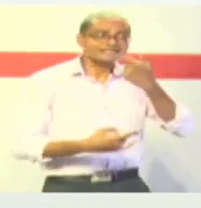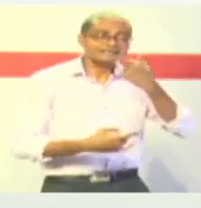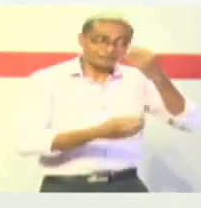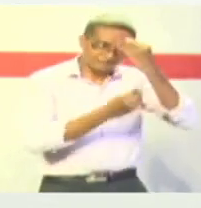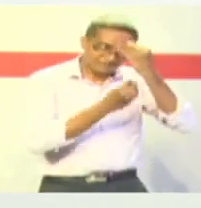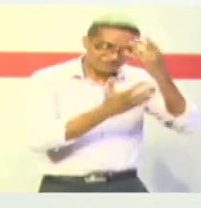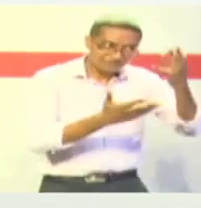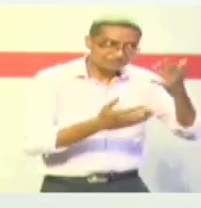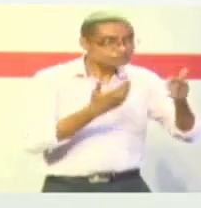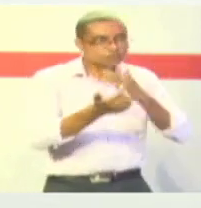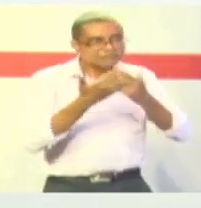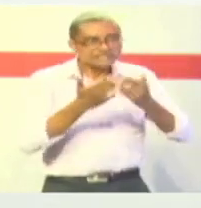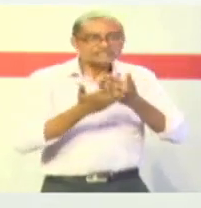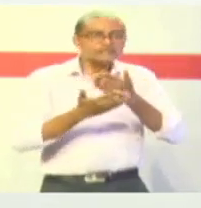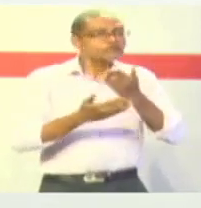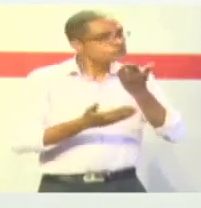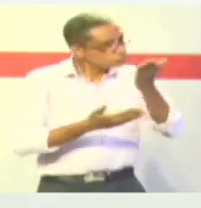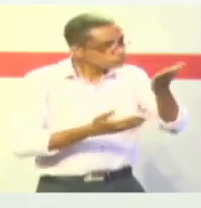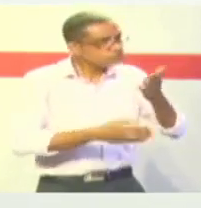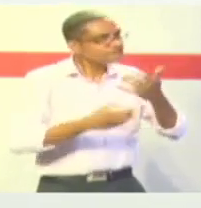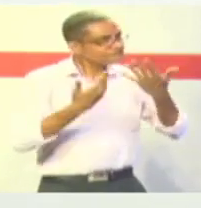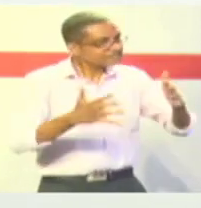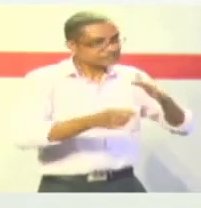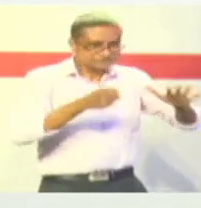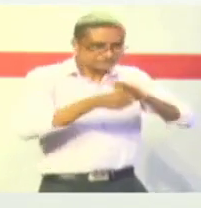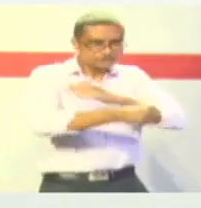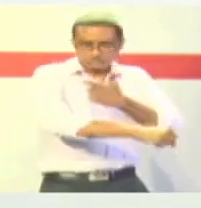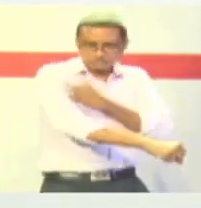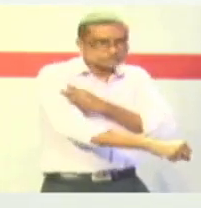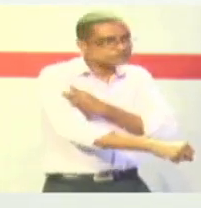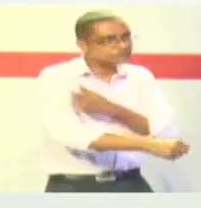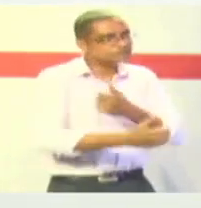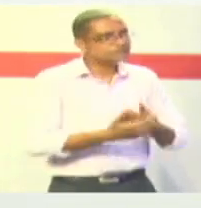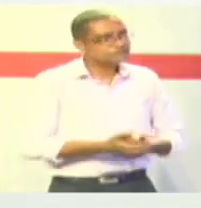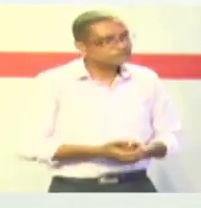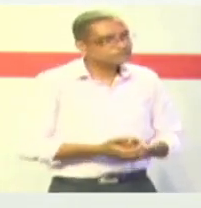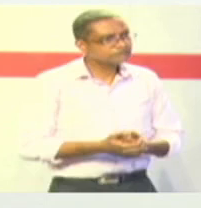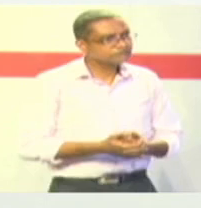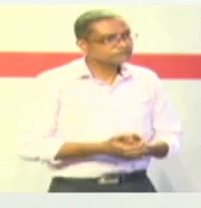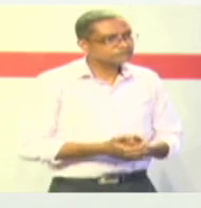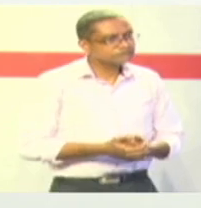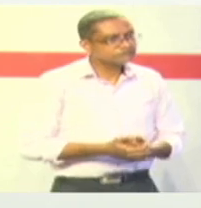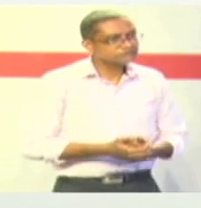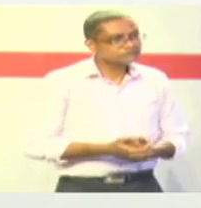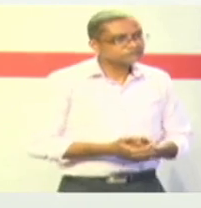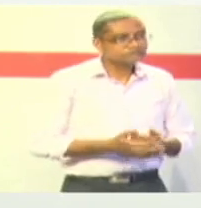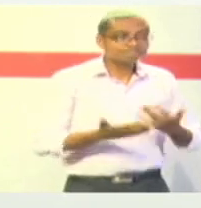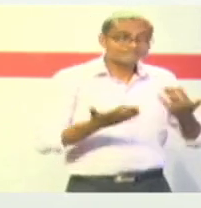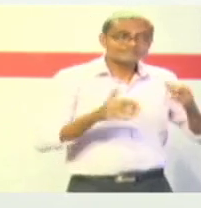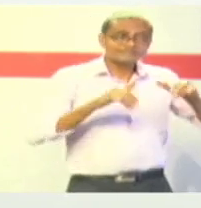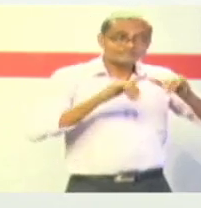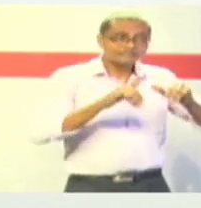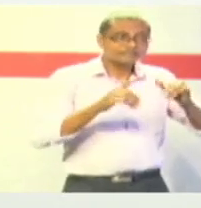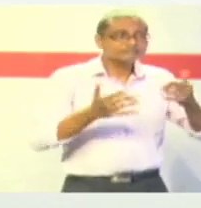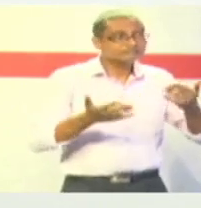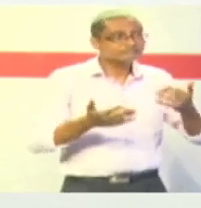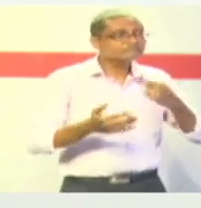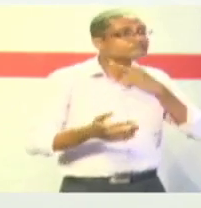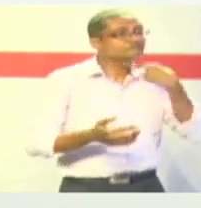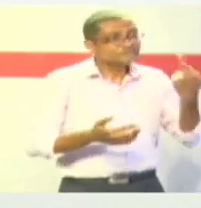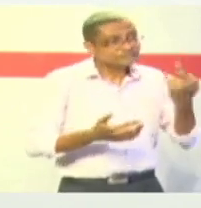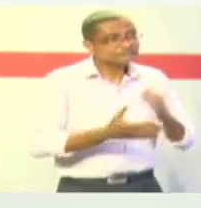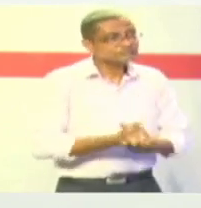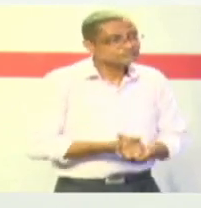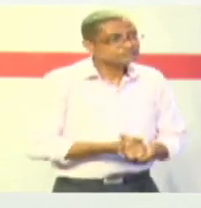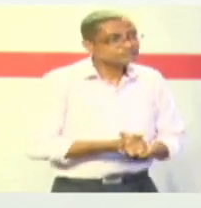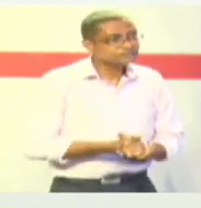even though you may be vaccinated, puts you at risk of infection, and then, of course, any other precursor of the illness. So we all